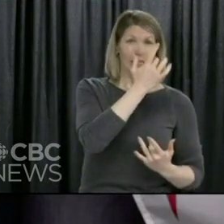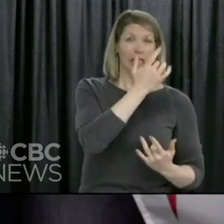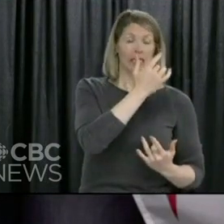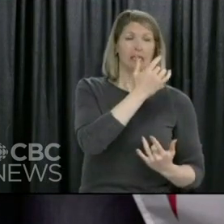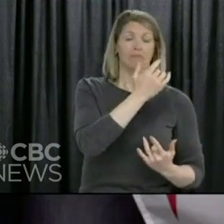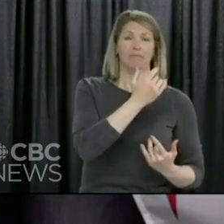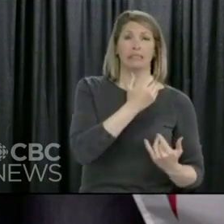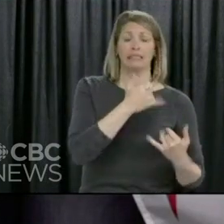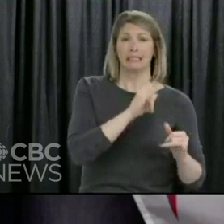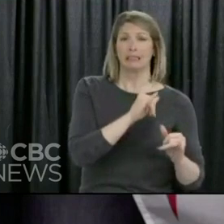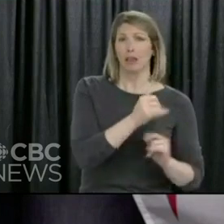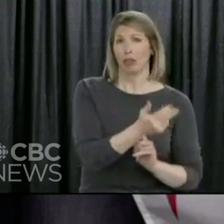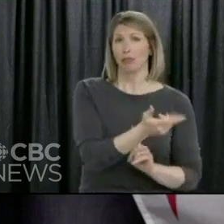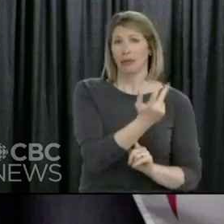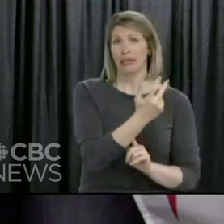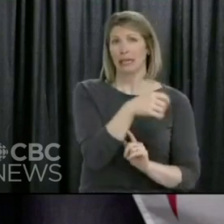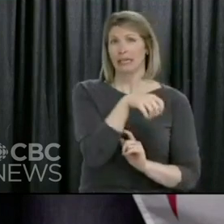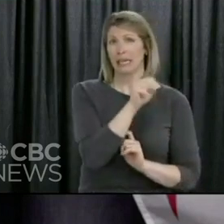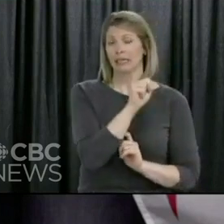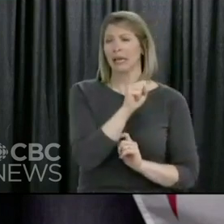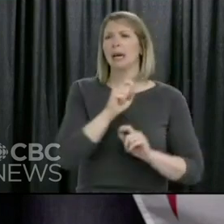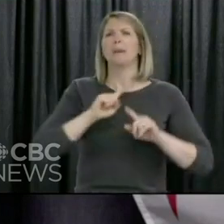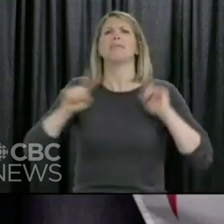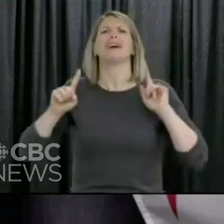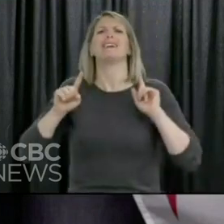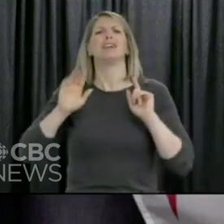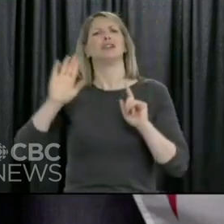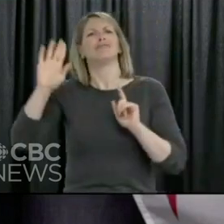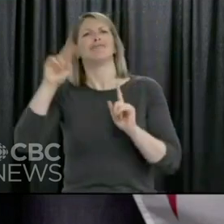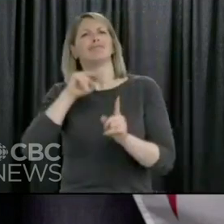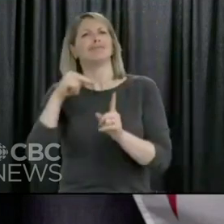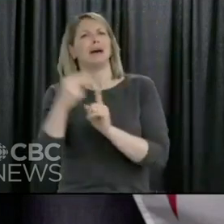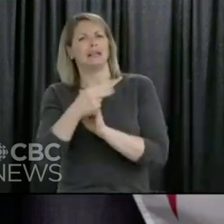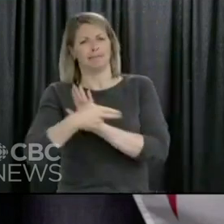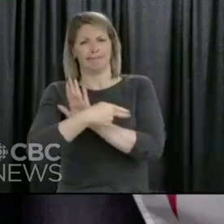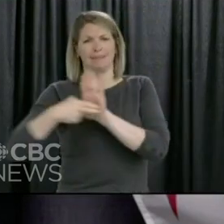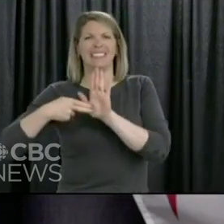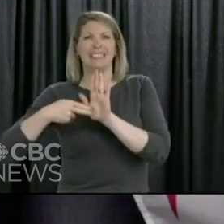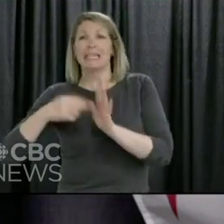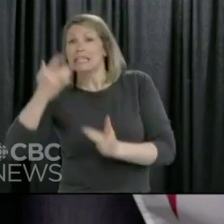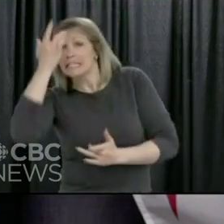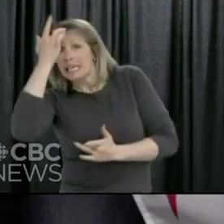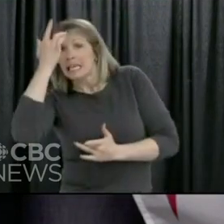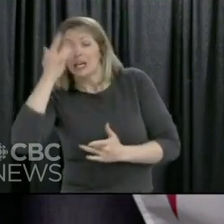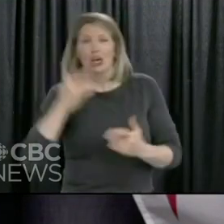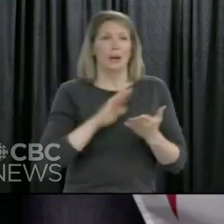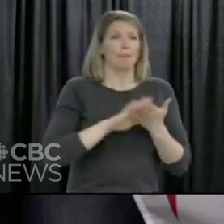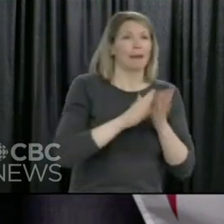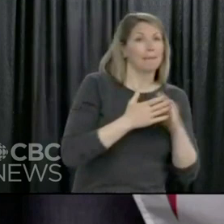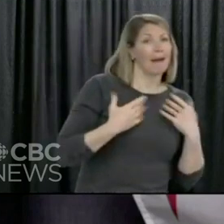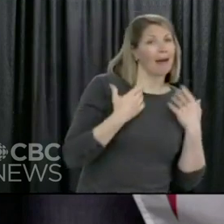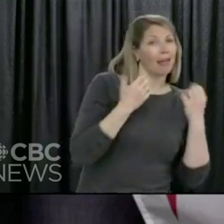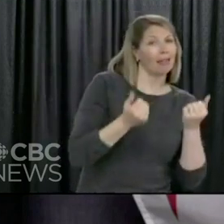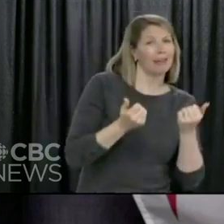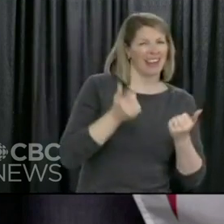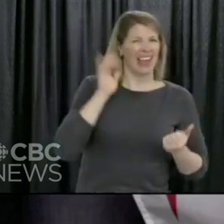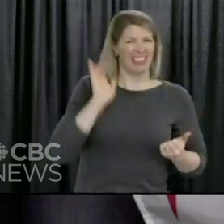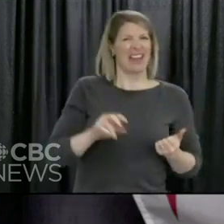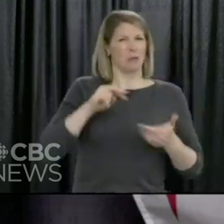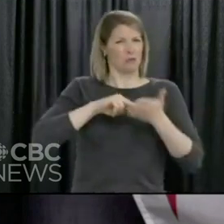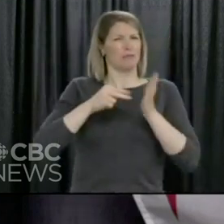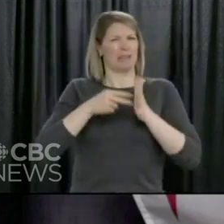answer. So if somebody was admitted to hospital, they aren't considered recovered until they have 2